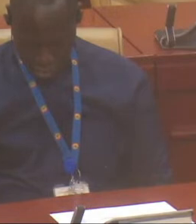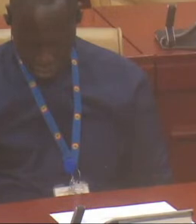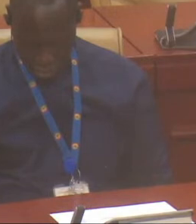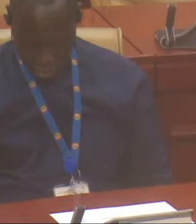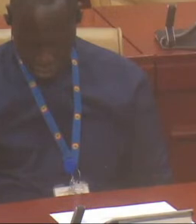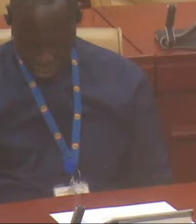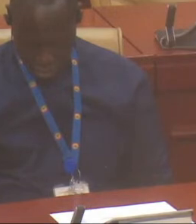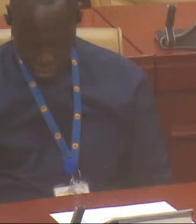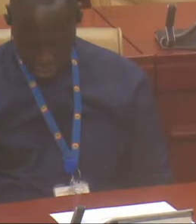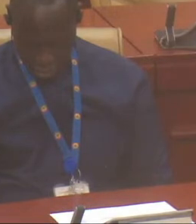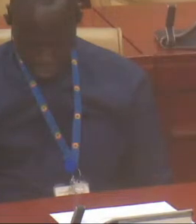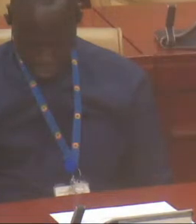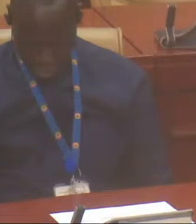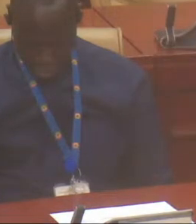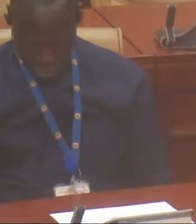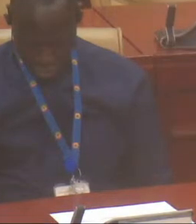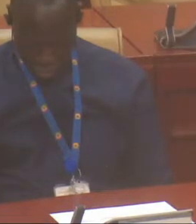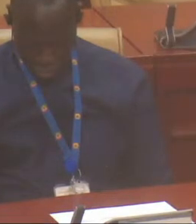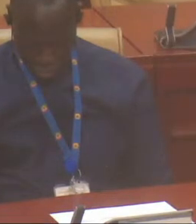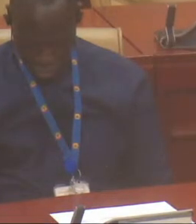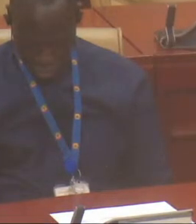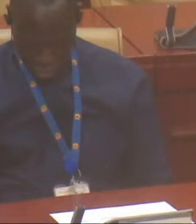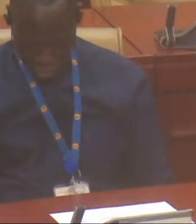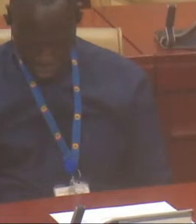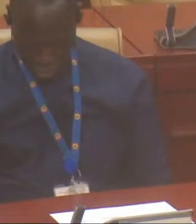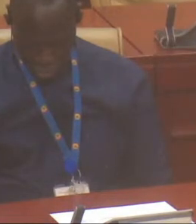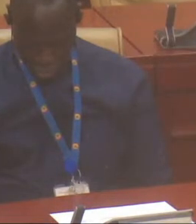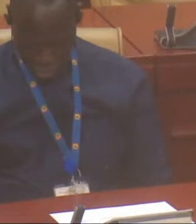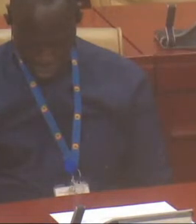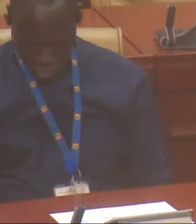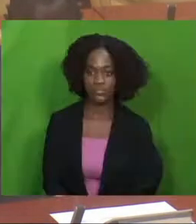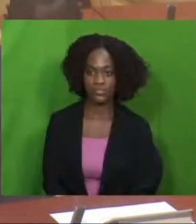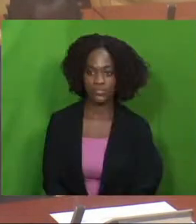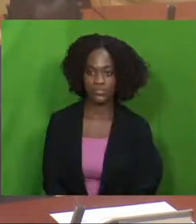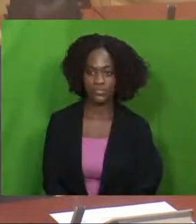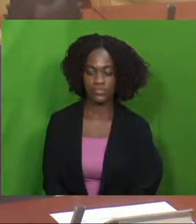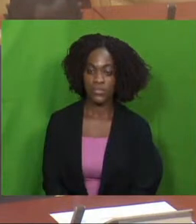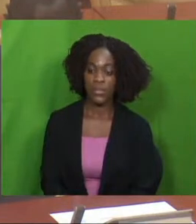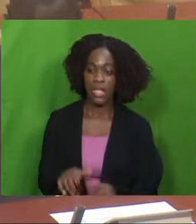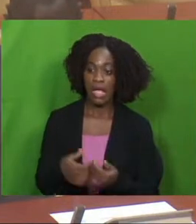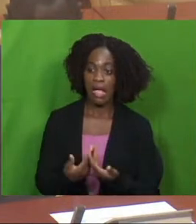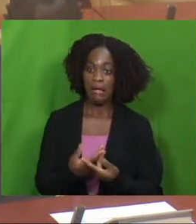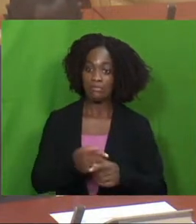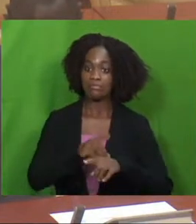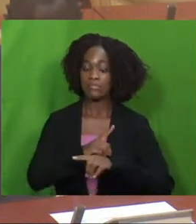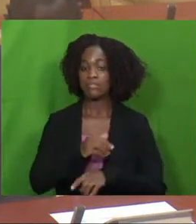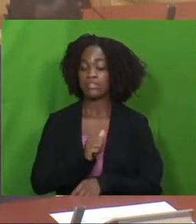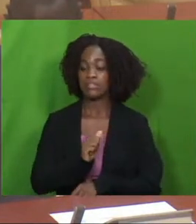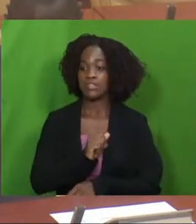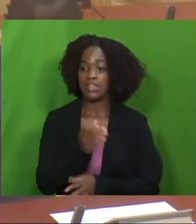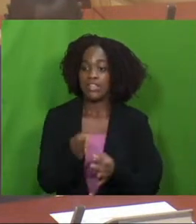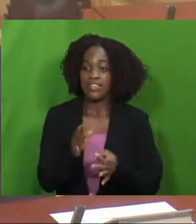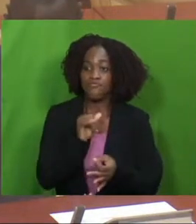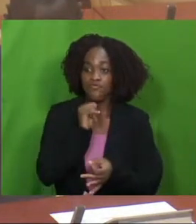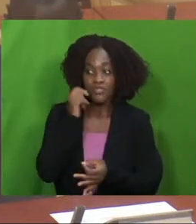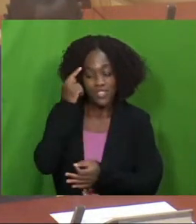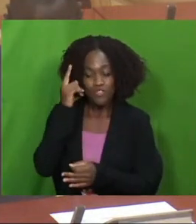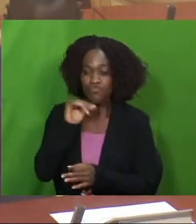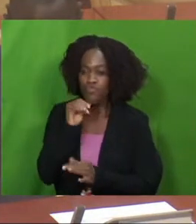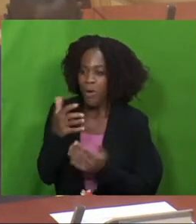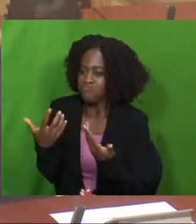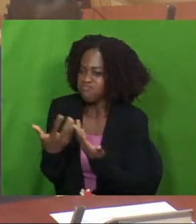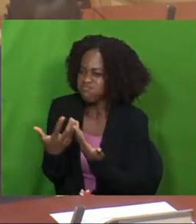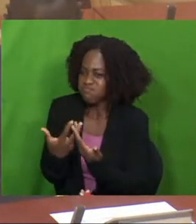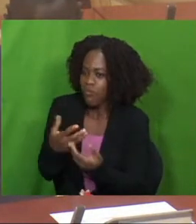takes what we are doing now back to the court, how can we defend it if it's not seen to be consistent with what